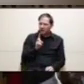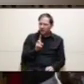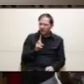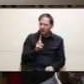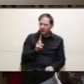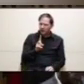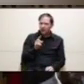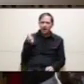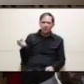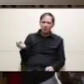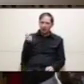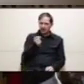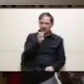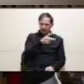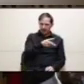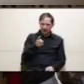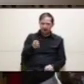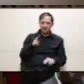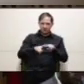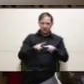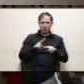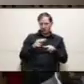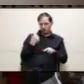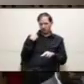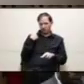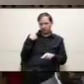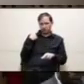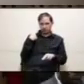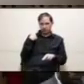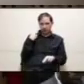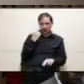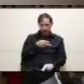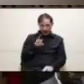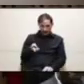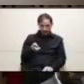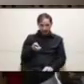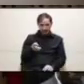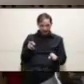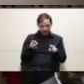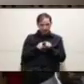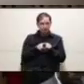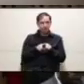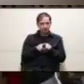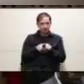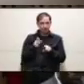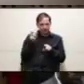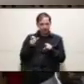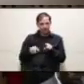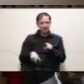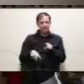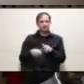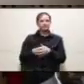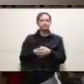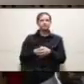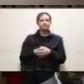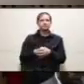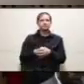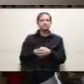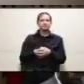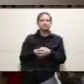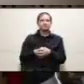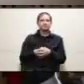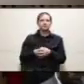was reappointed again February 2025. In trying again? Again, the same person who was removed in